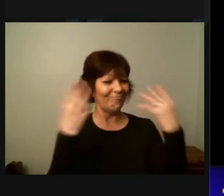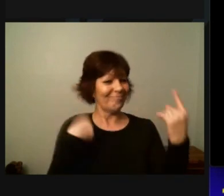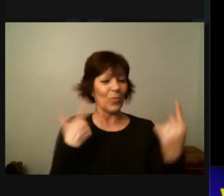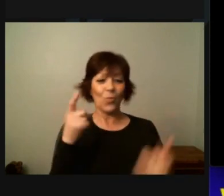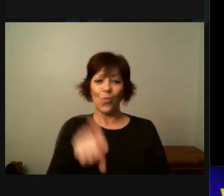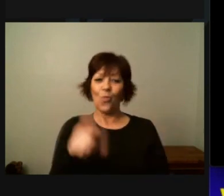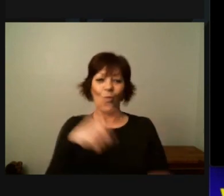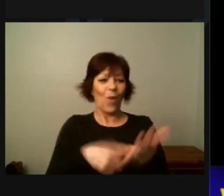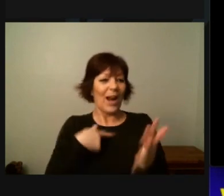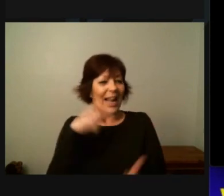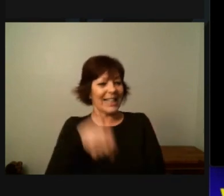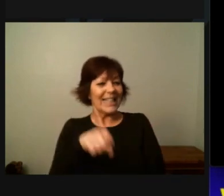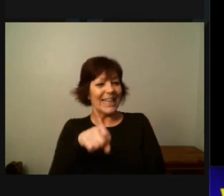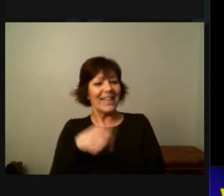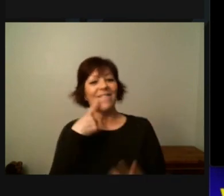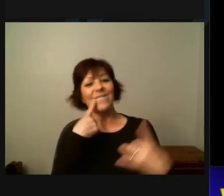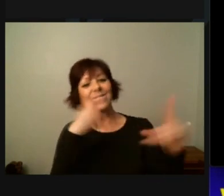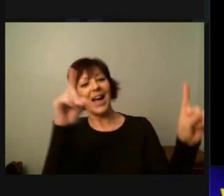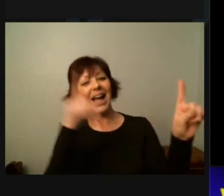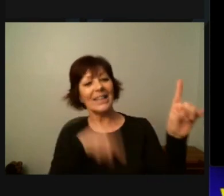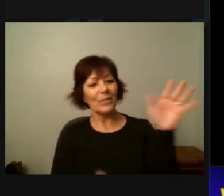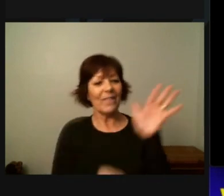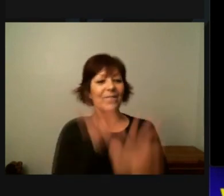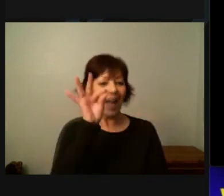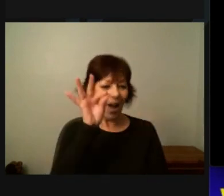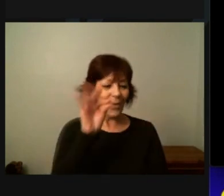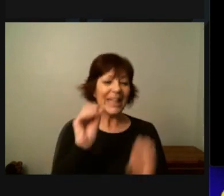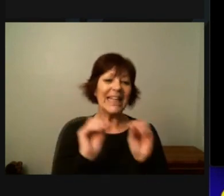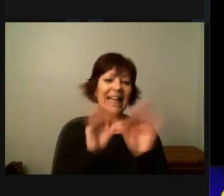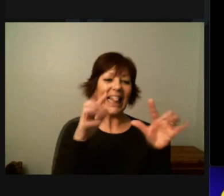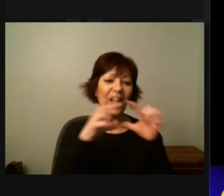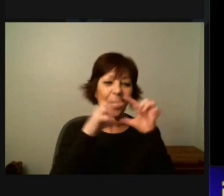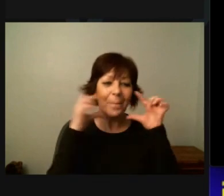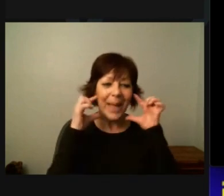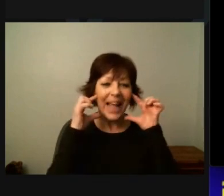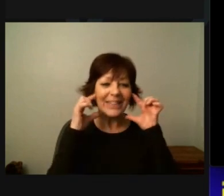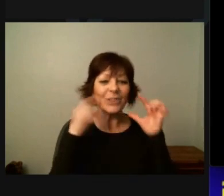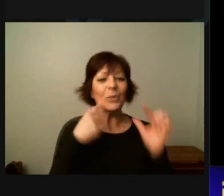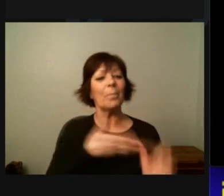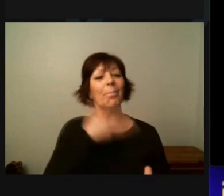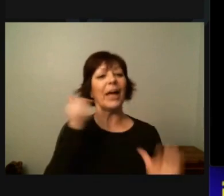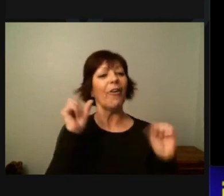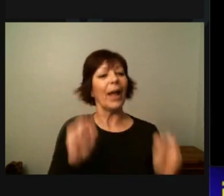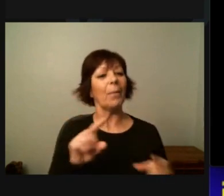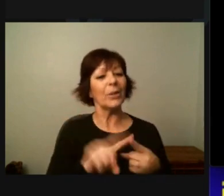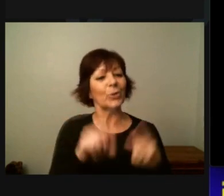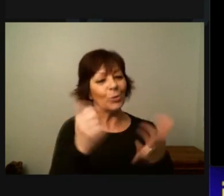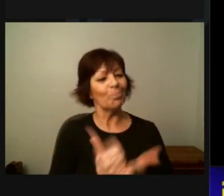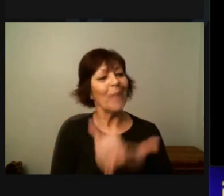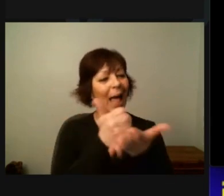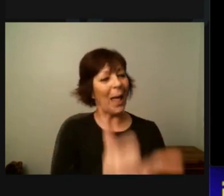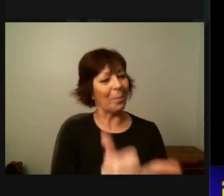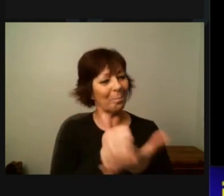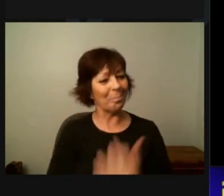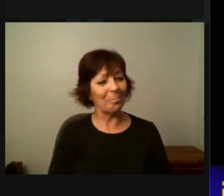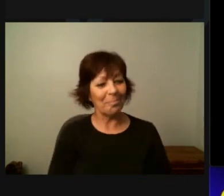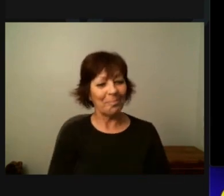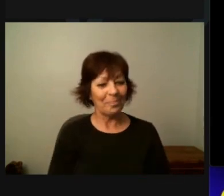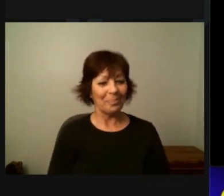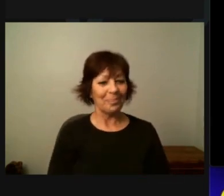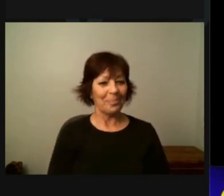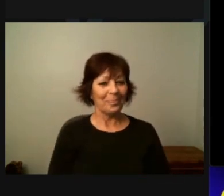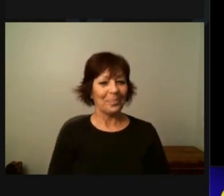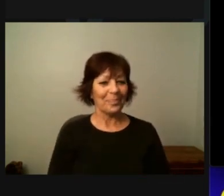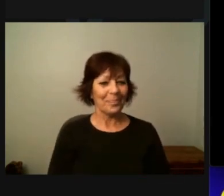and we were finally able to find clear masks so that we could be better able to assist you.